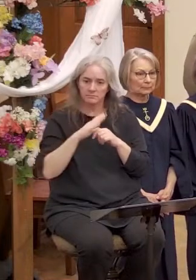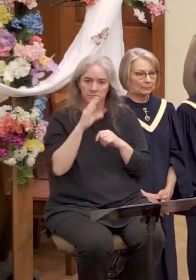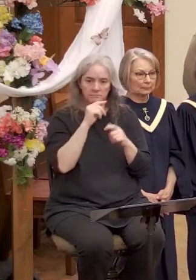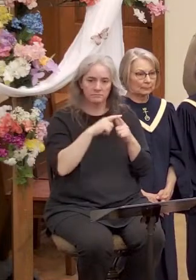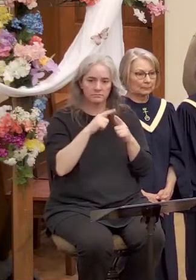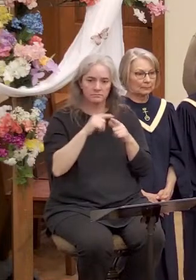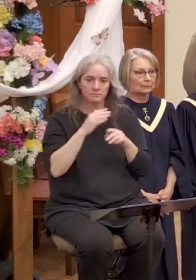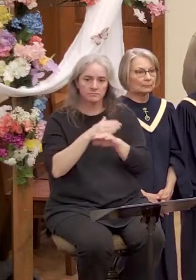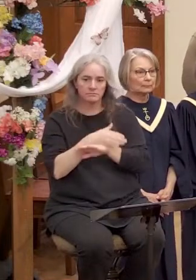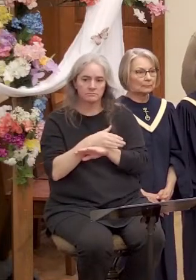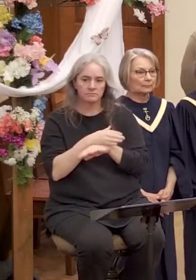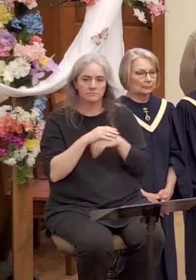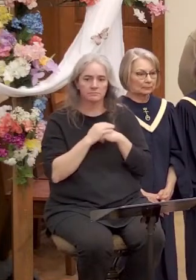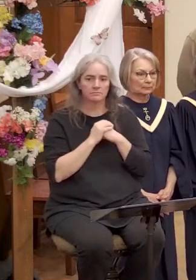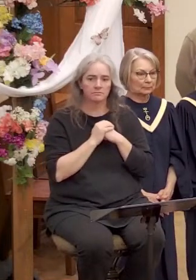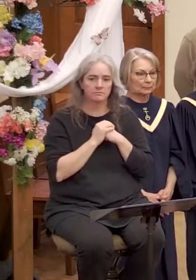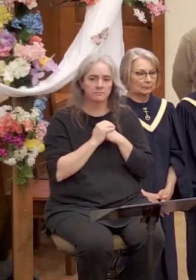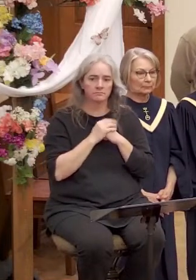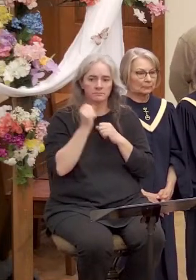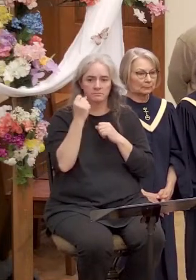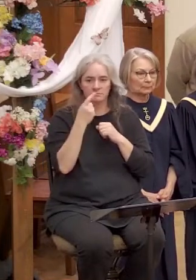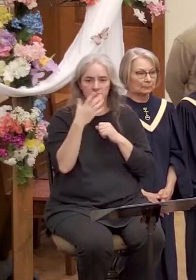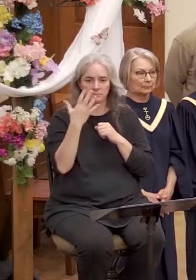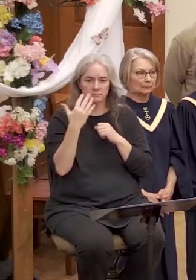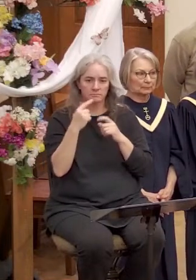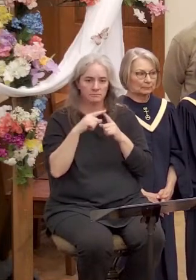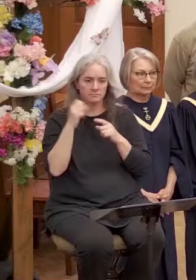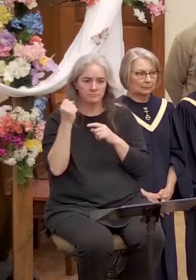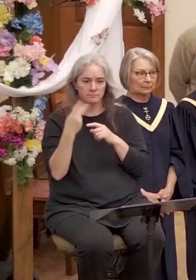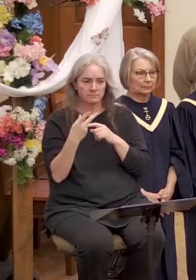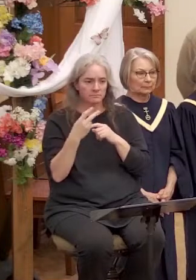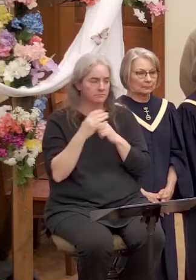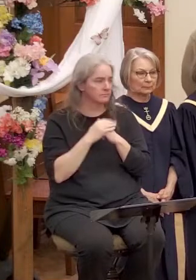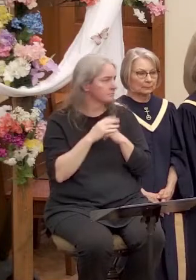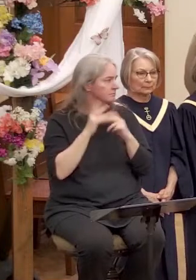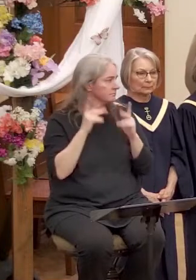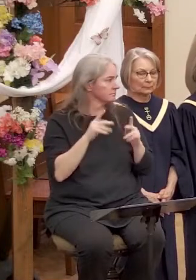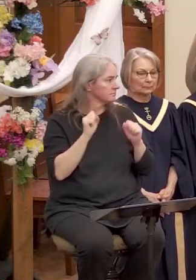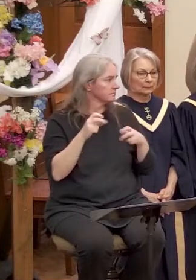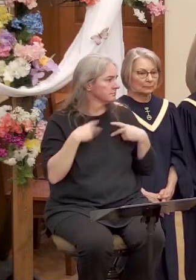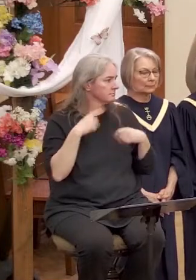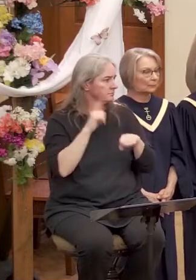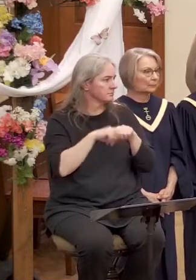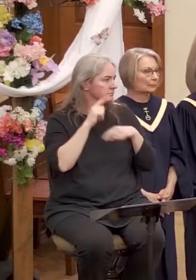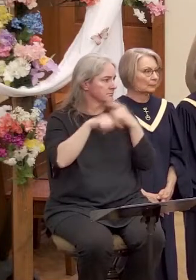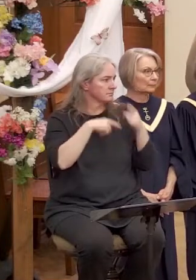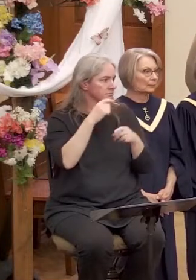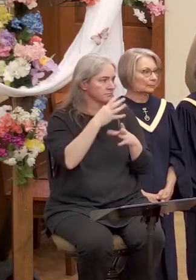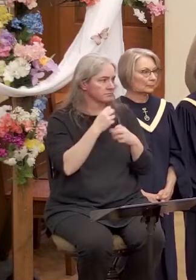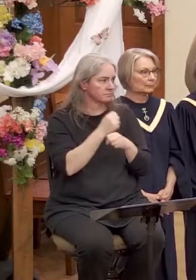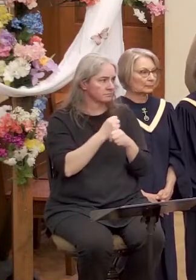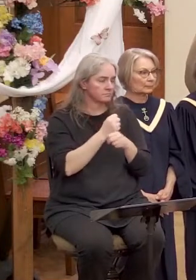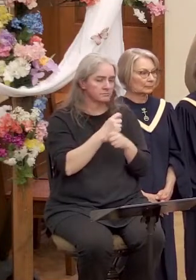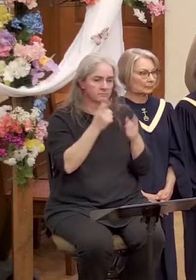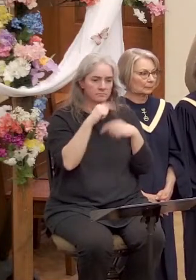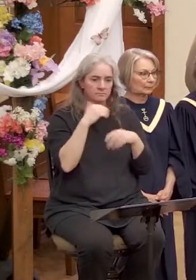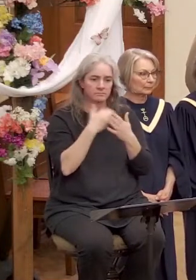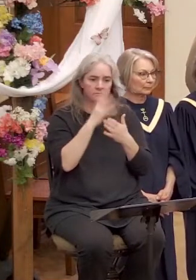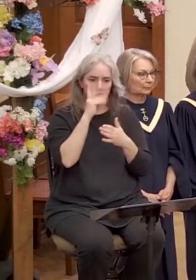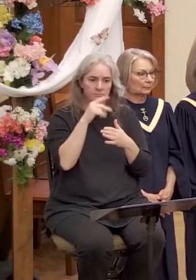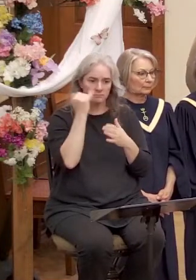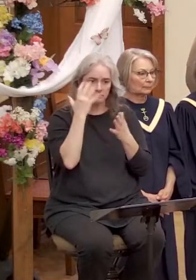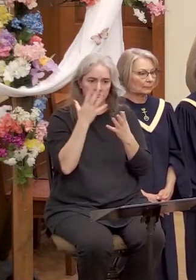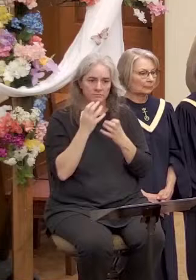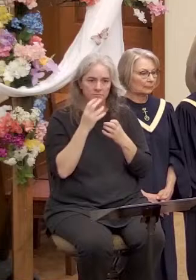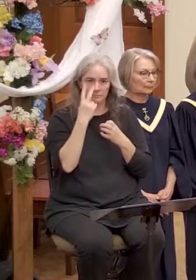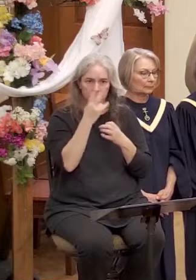then after service, from about 11:15 to 12, people can have time to go downstairs, get their coffee, and maybe come back up if they want,